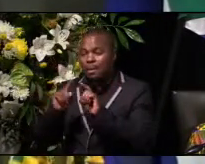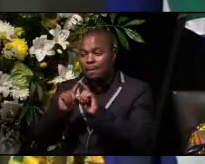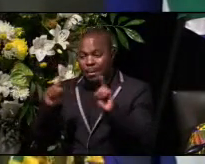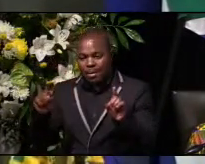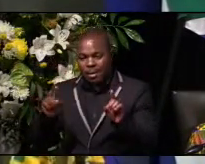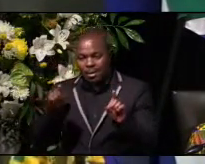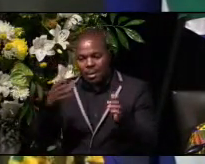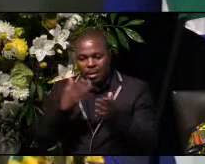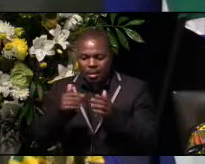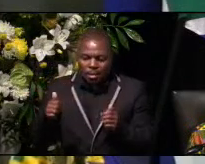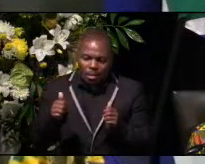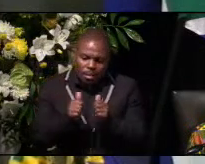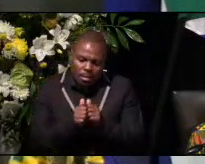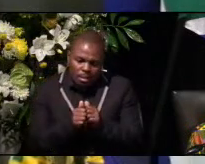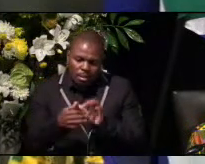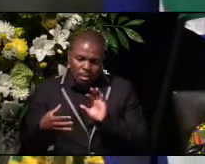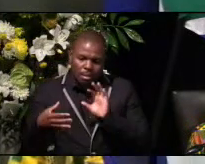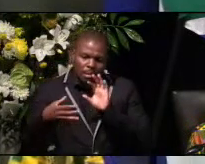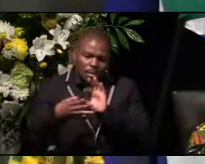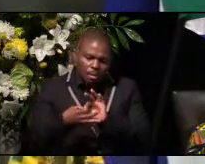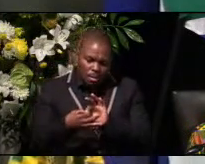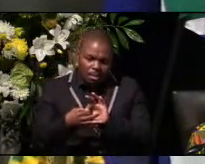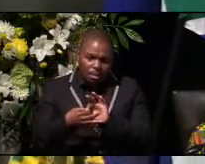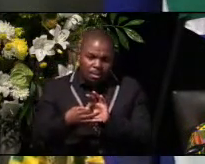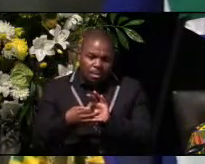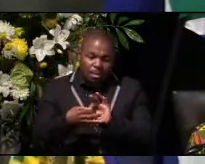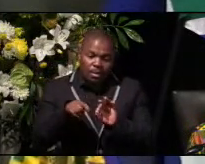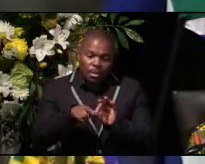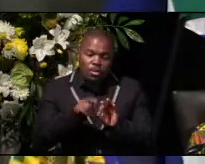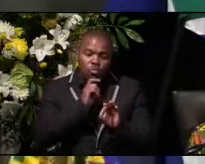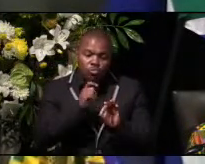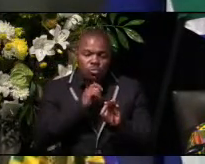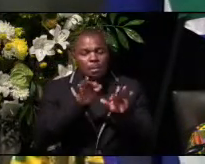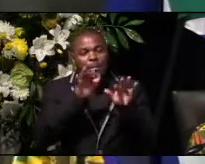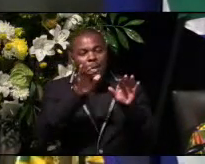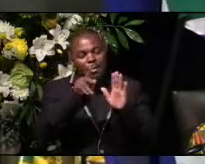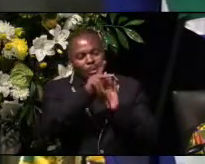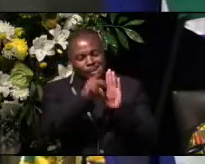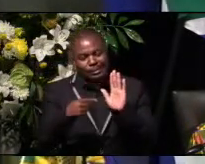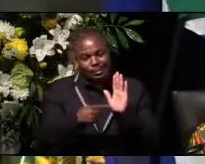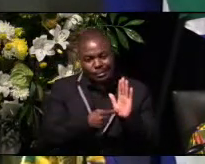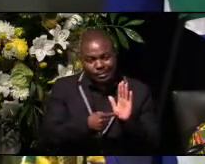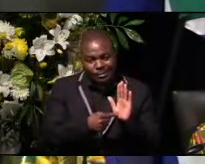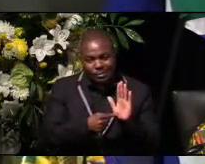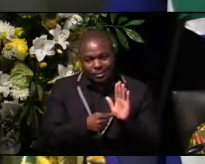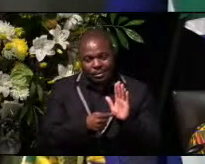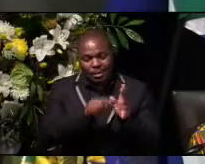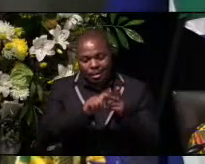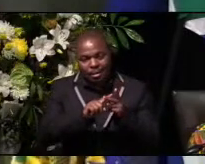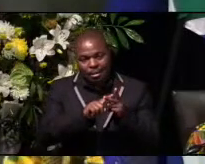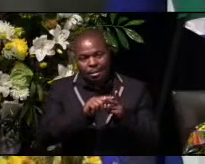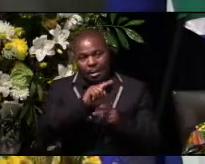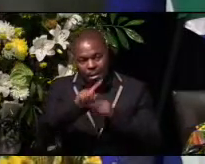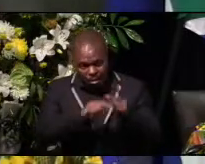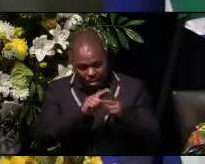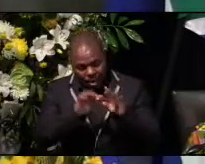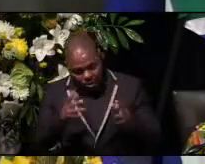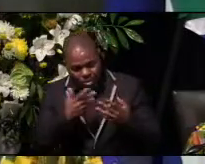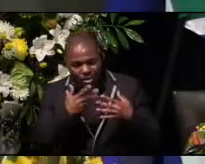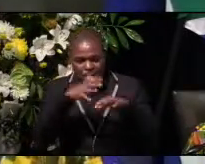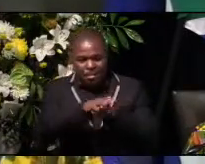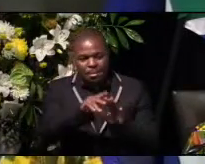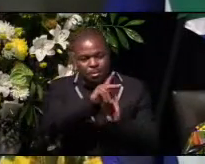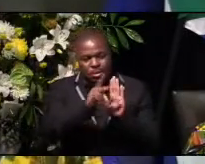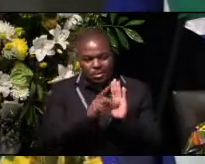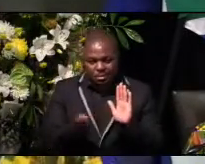partnered linked accompanied by policy public policies also and obviously the implementation of it